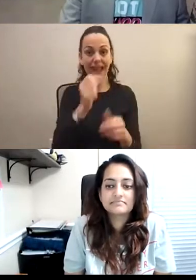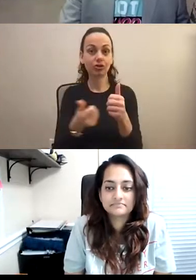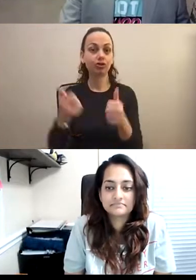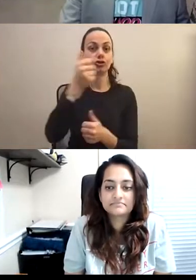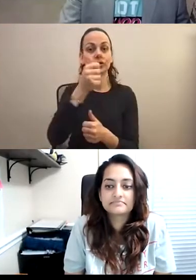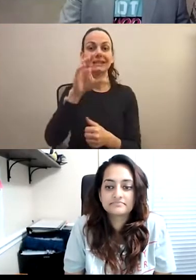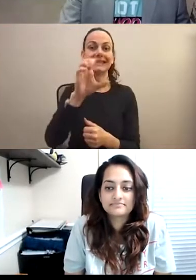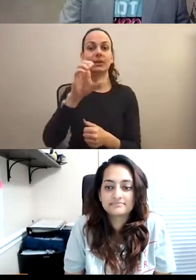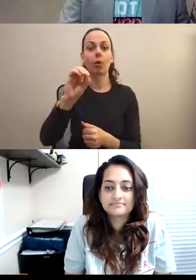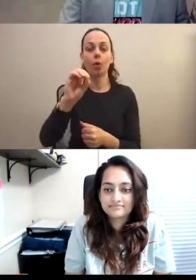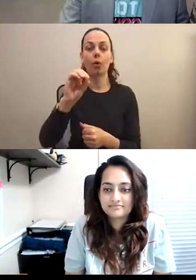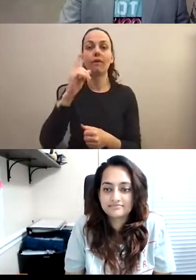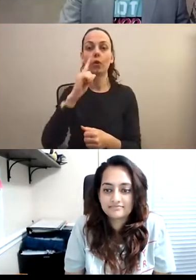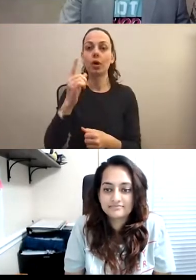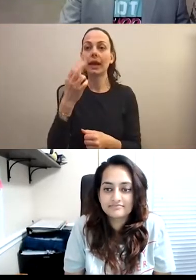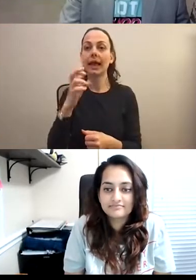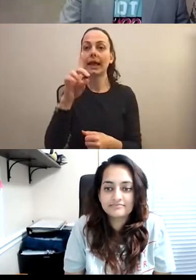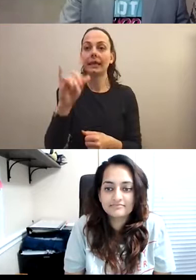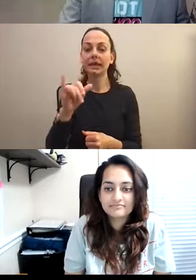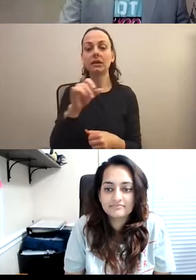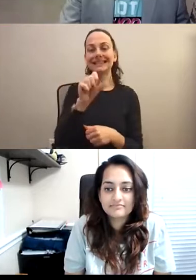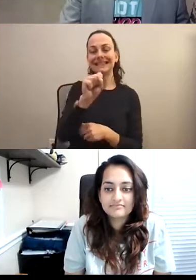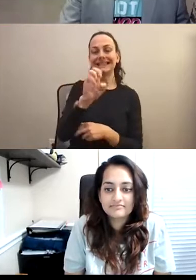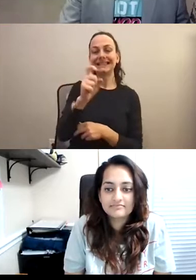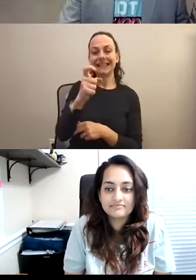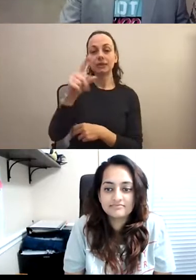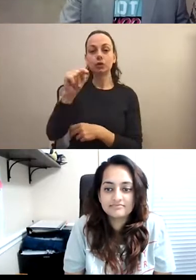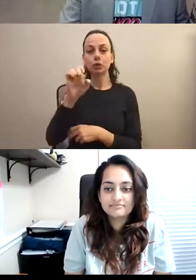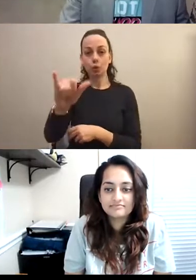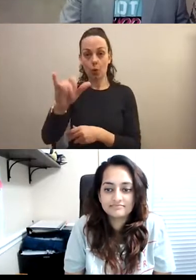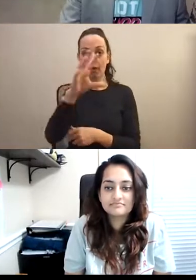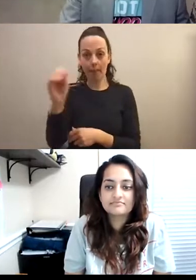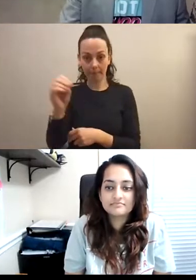officer at Handy, a sex toy company formed by disabled people.